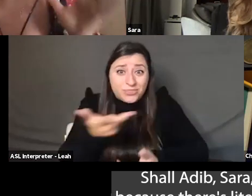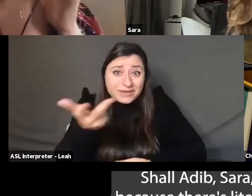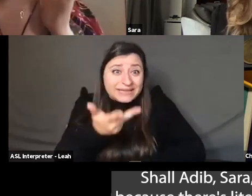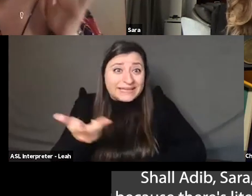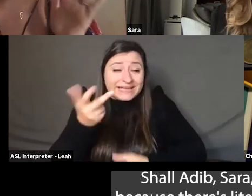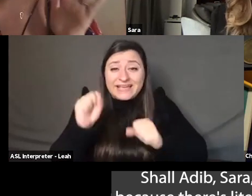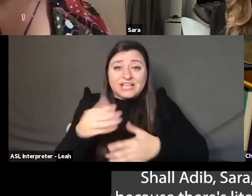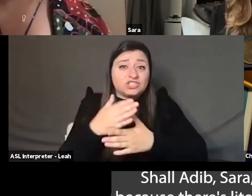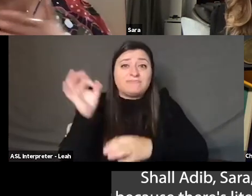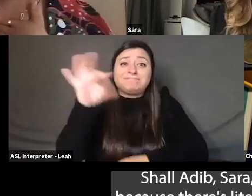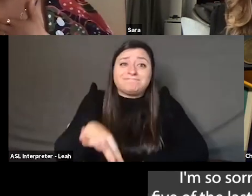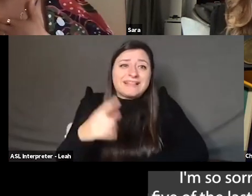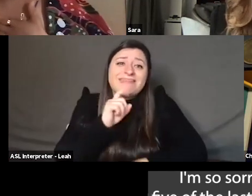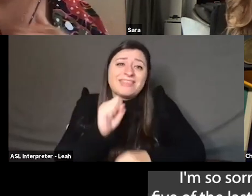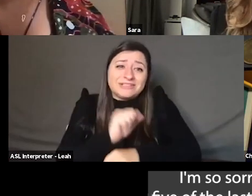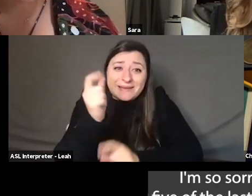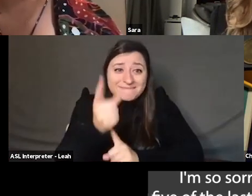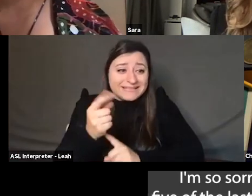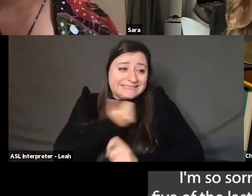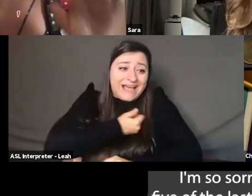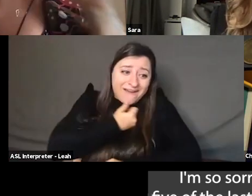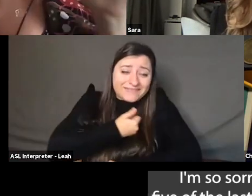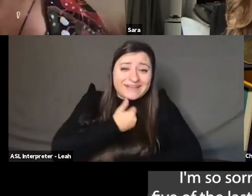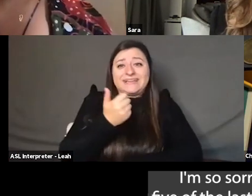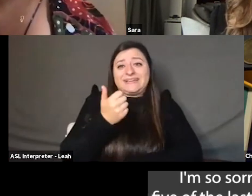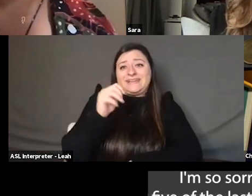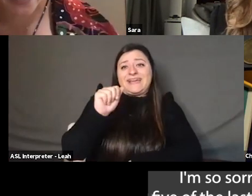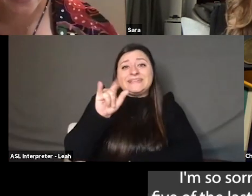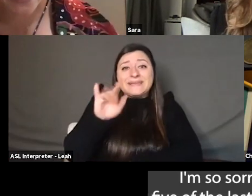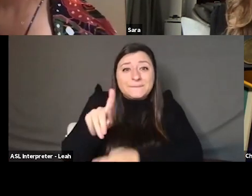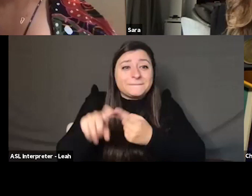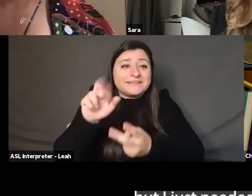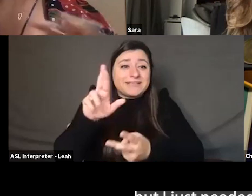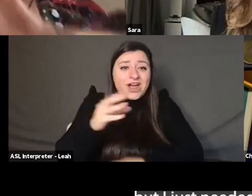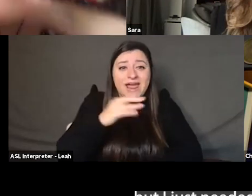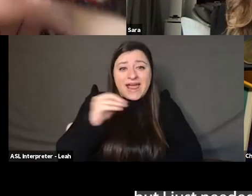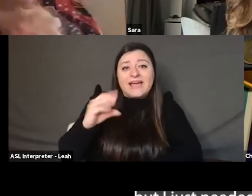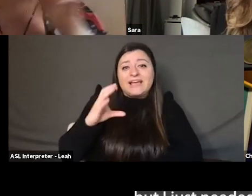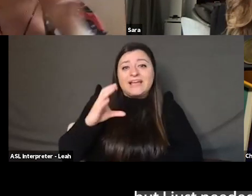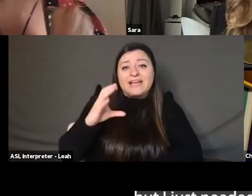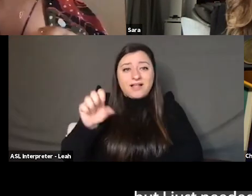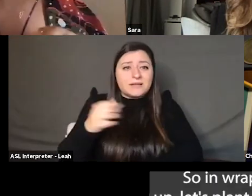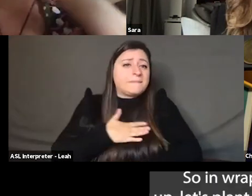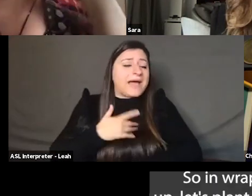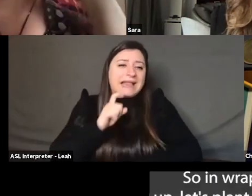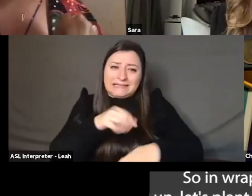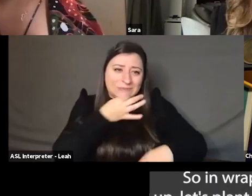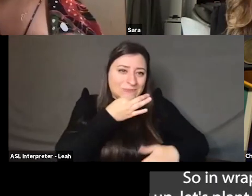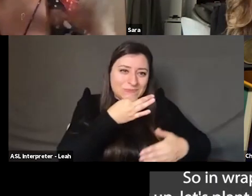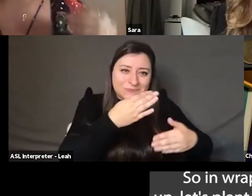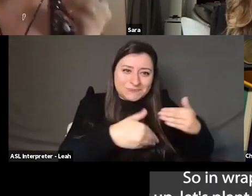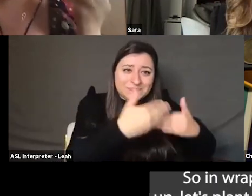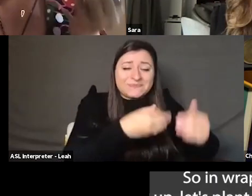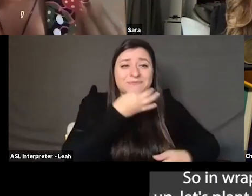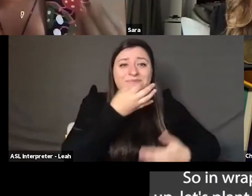very quickly, because there's literally 10 minutes. I'm so sorry I took 5 of the last 15 minutes, but I just needed to wrap it up. So in wrapping